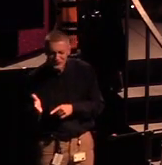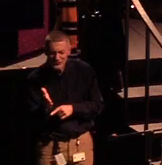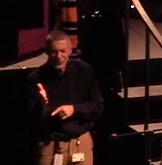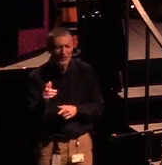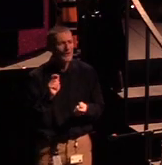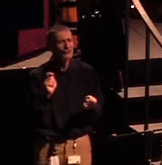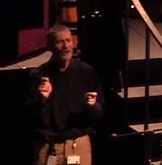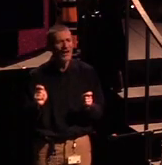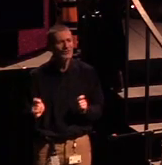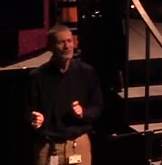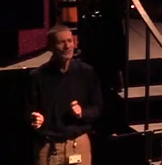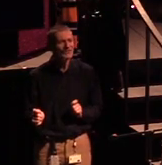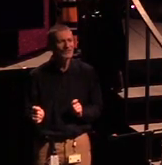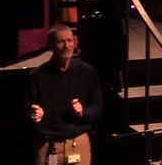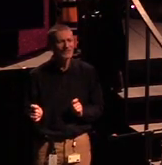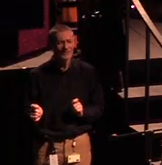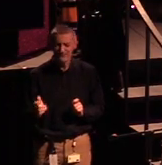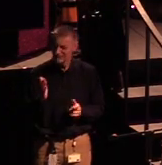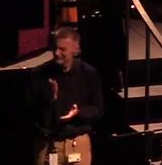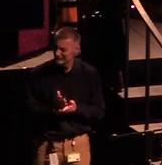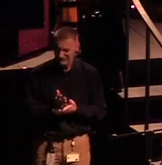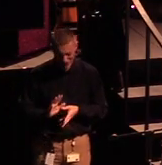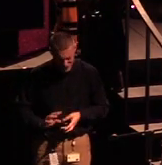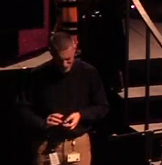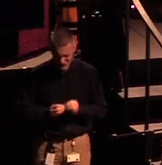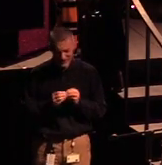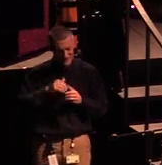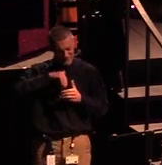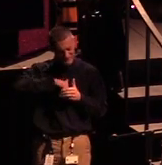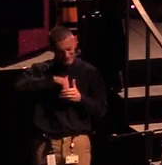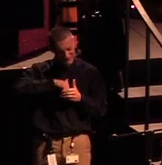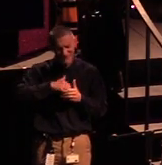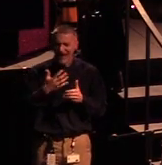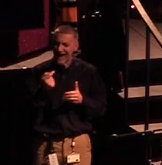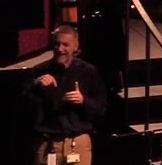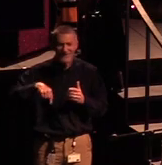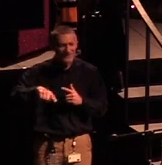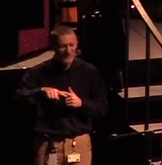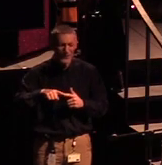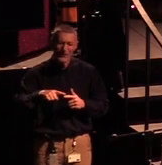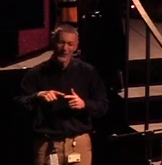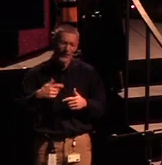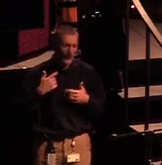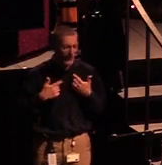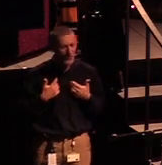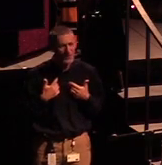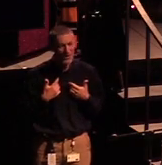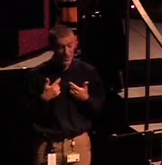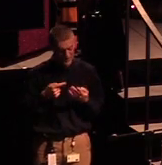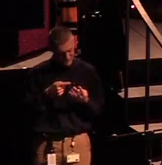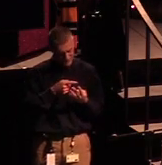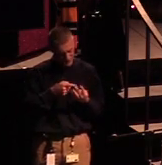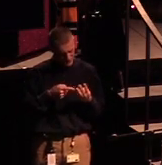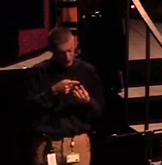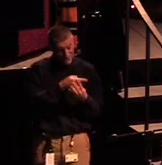actually has creativity at its heart and we're very excited about there is three sort of or four